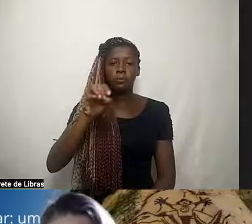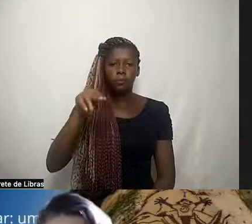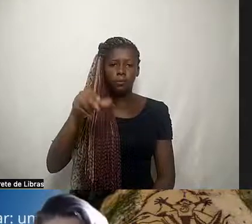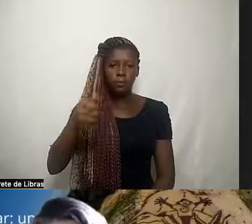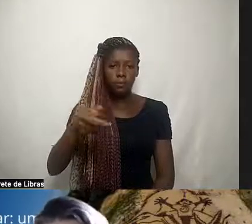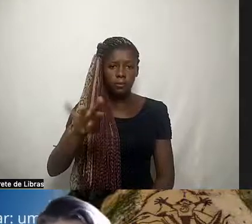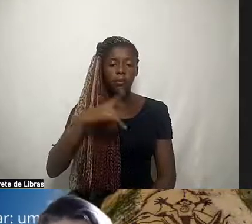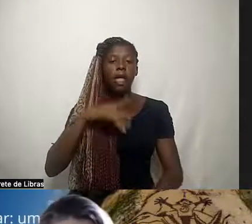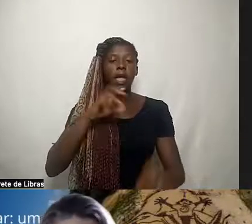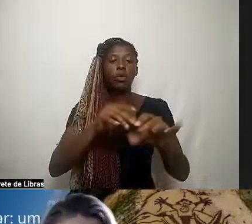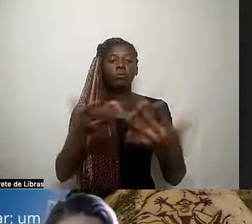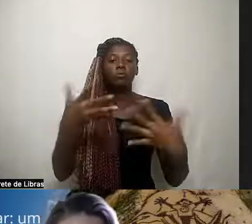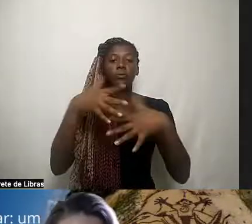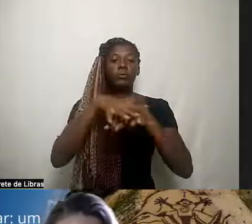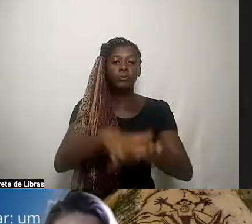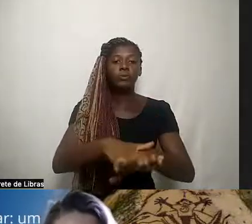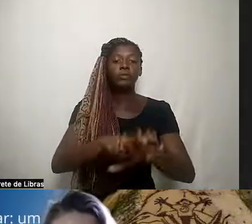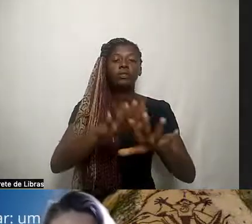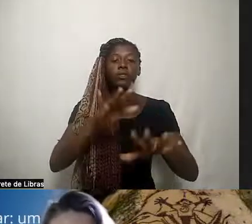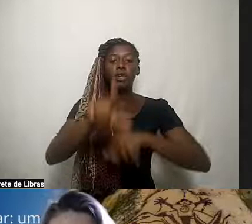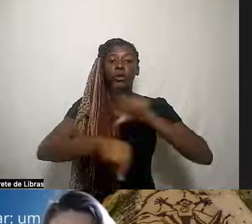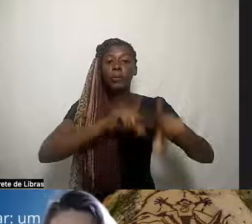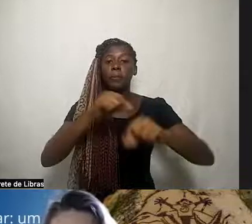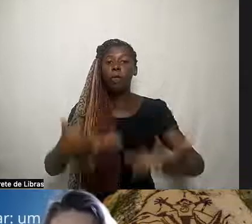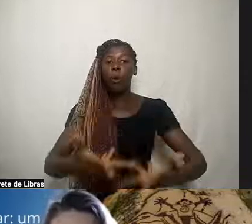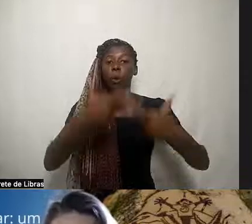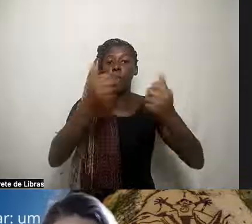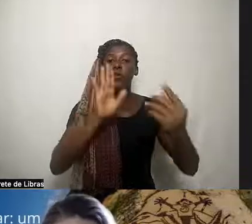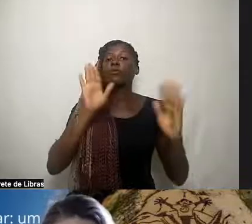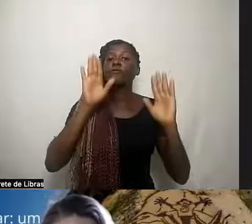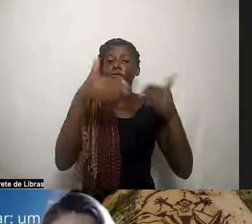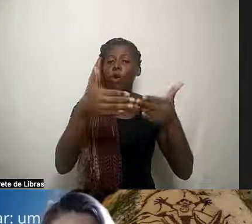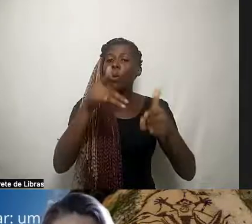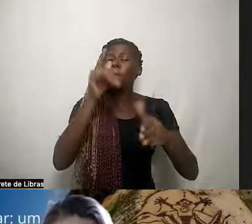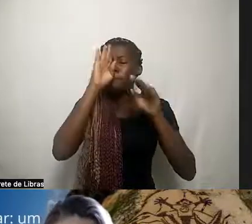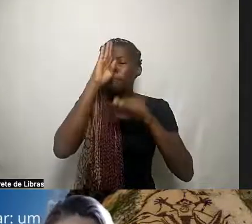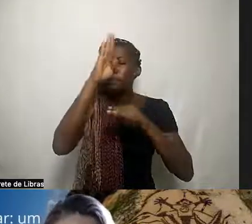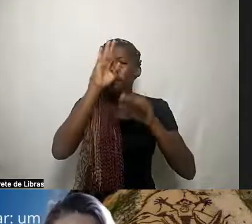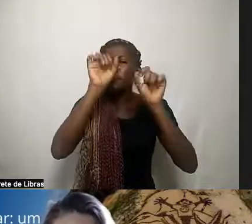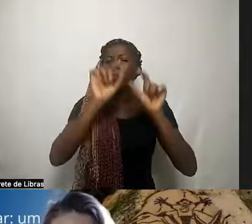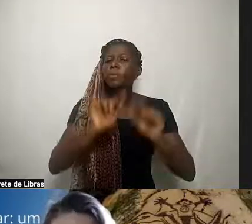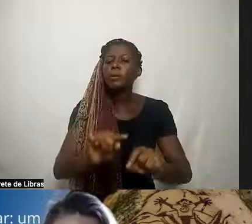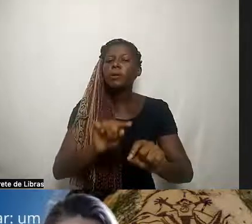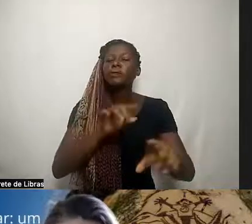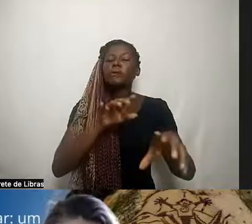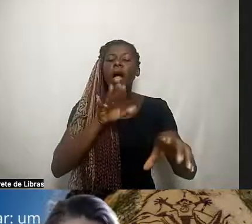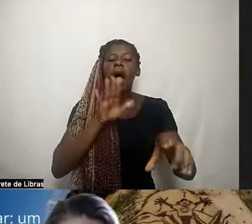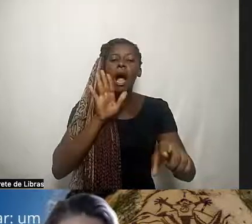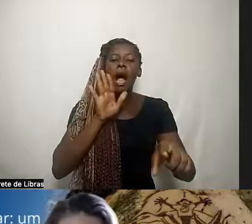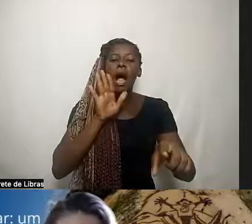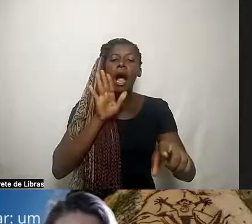document, Biomar Networks tries to organize educational actions focusing on quality, and we are aiming